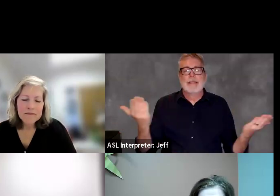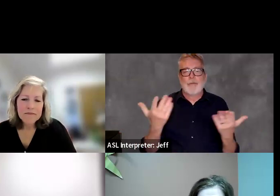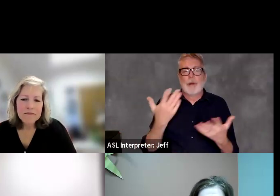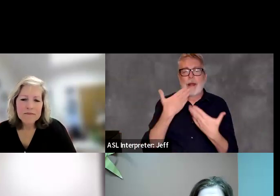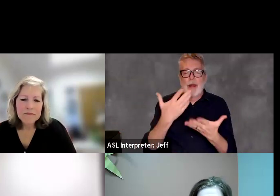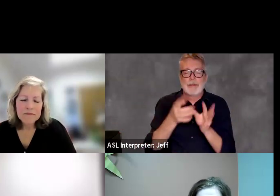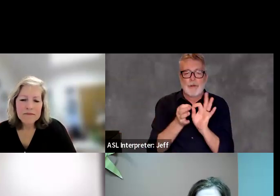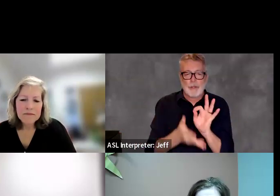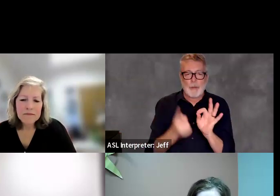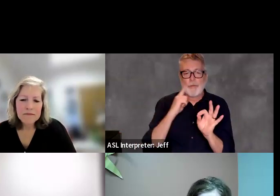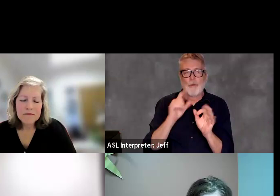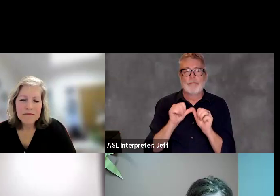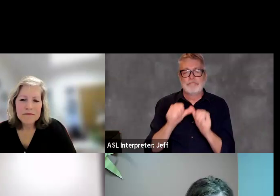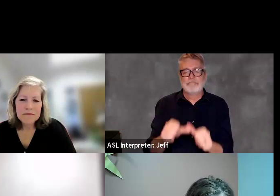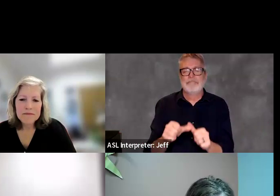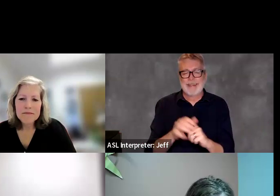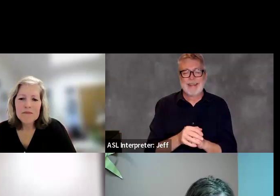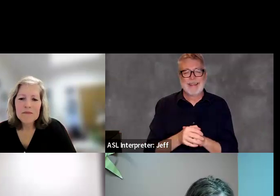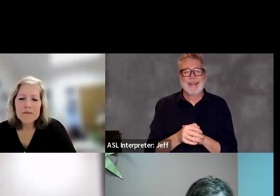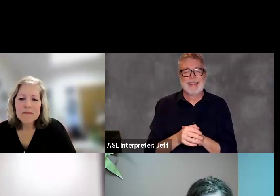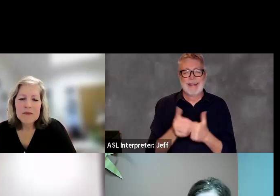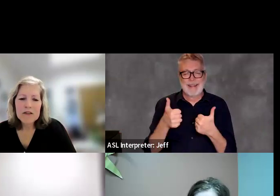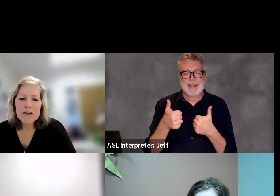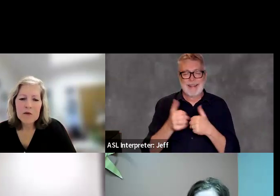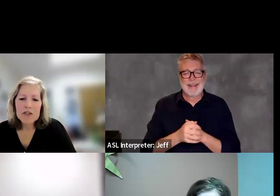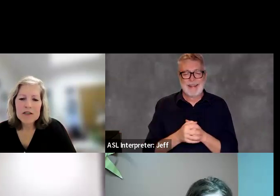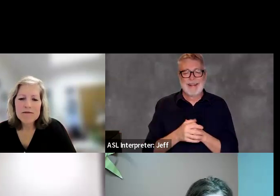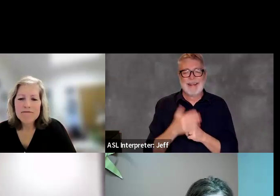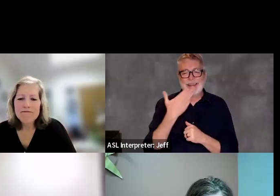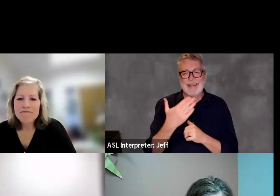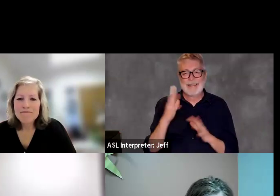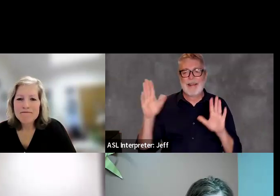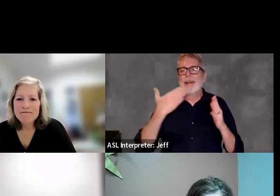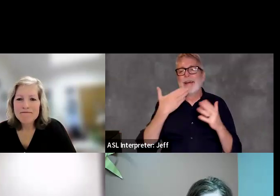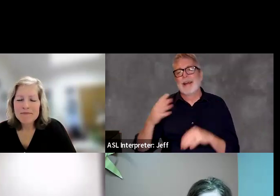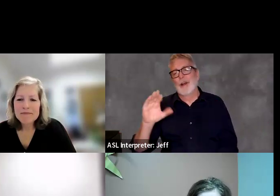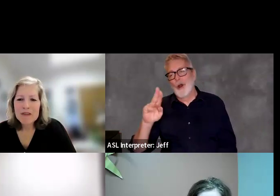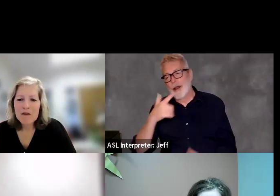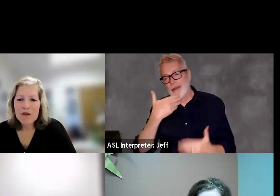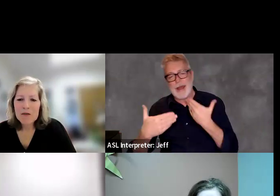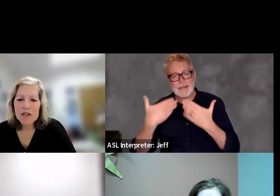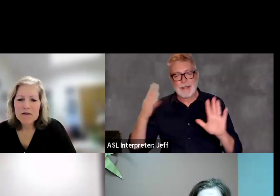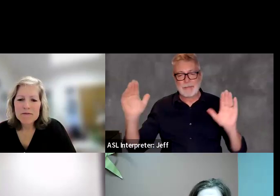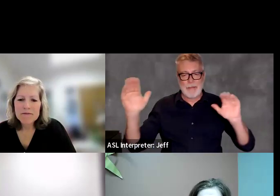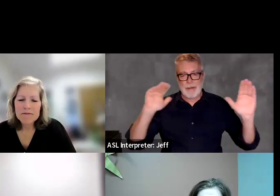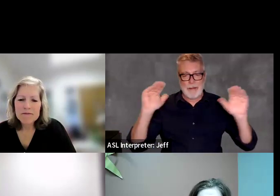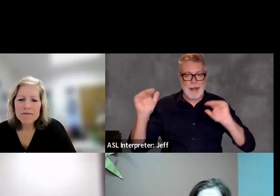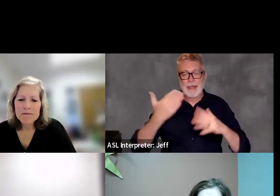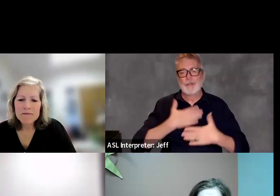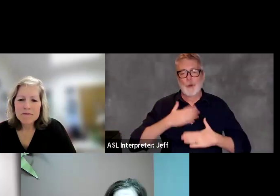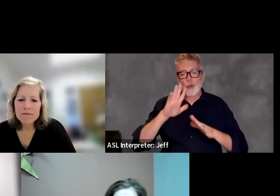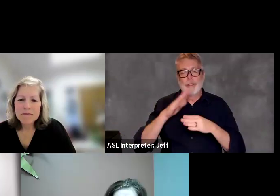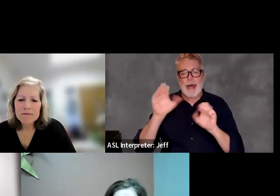to our interpreter for sticking with us here. Thanks, Jeff. Thanks, everyone. Bye-bye. Have a great weekend.